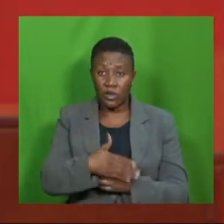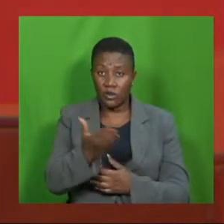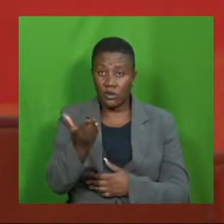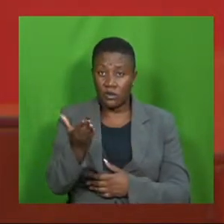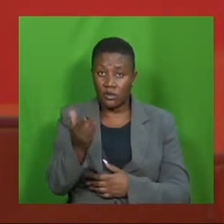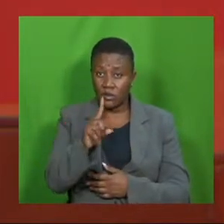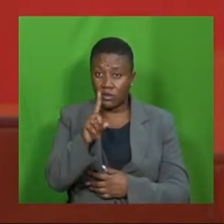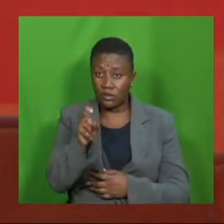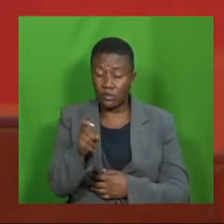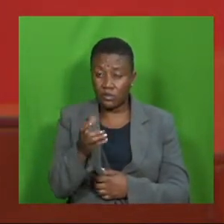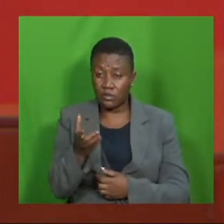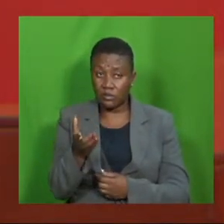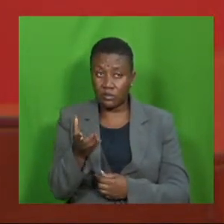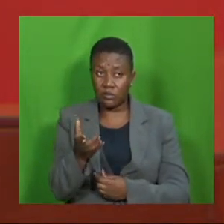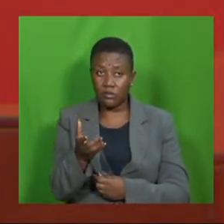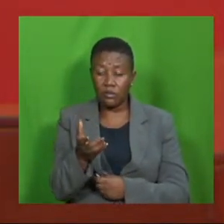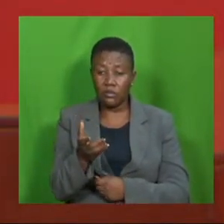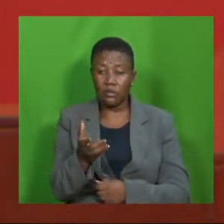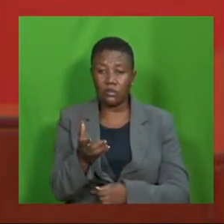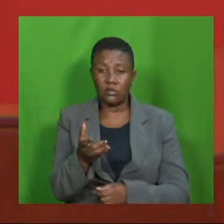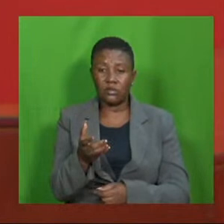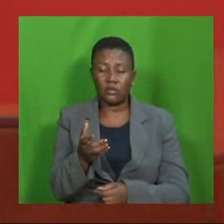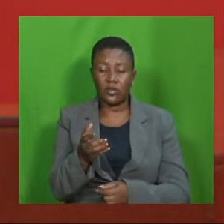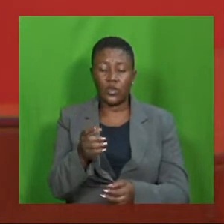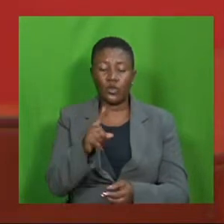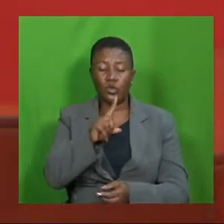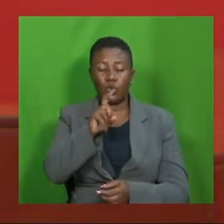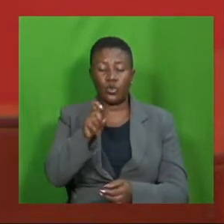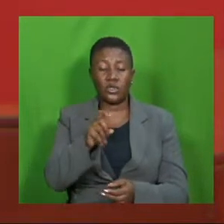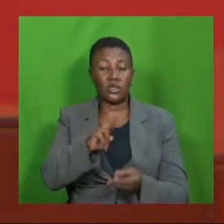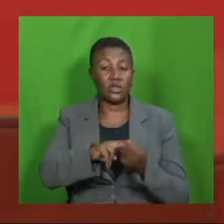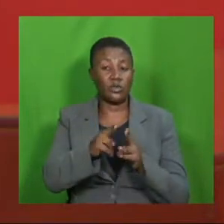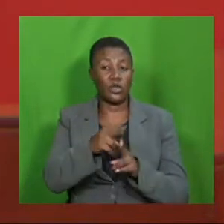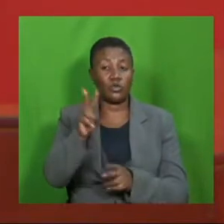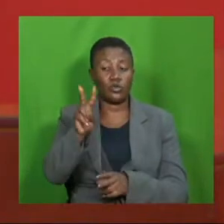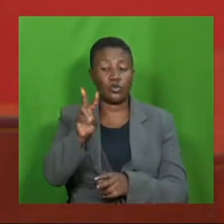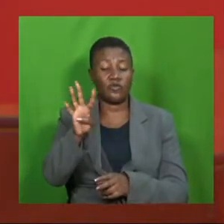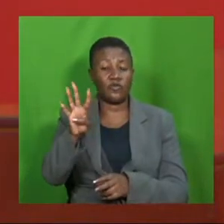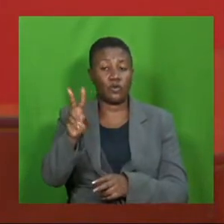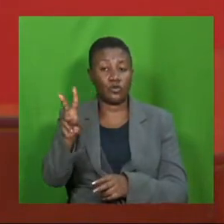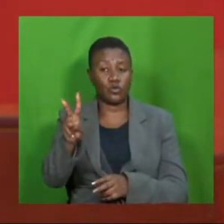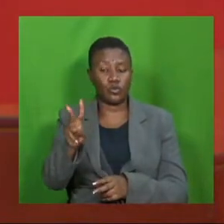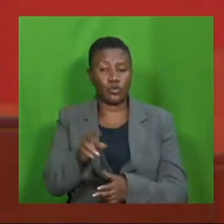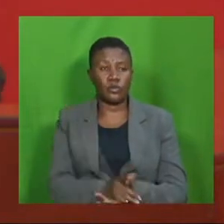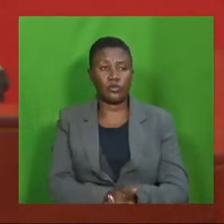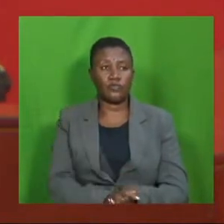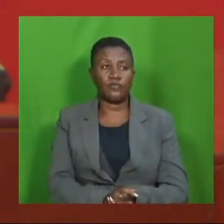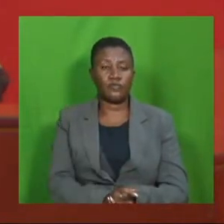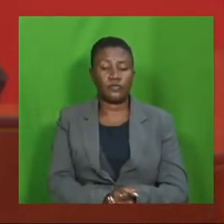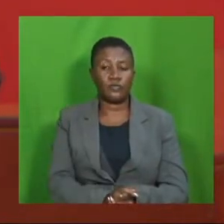now? Yes. Question number 242, you may ask your question now.